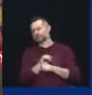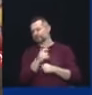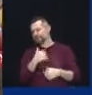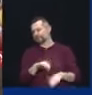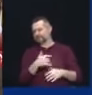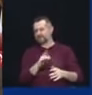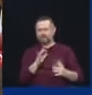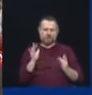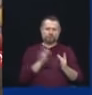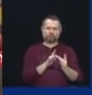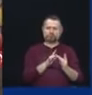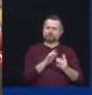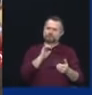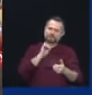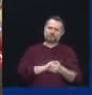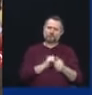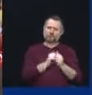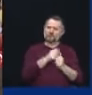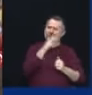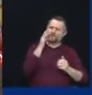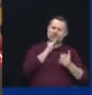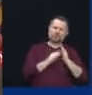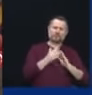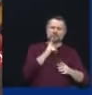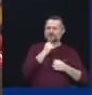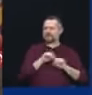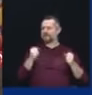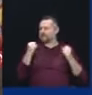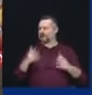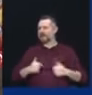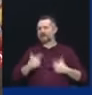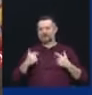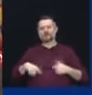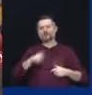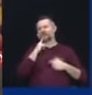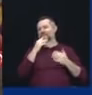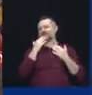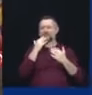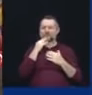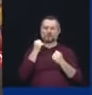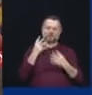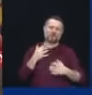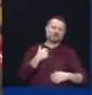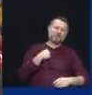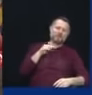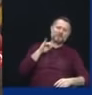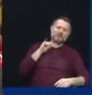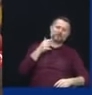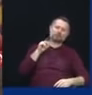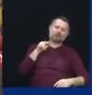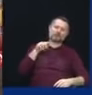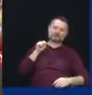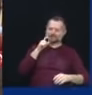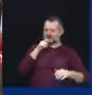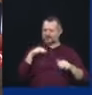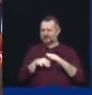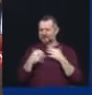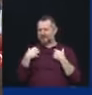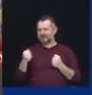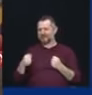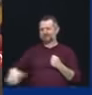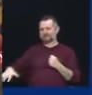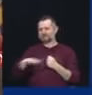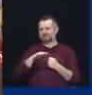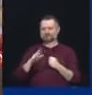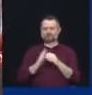is saving lives. We are fortunate to have migrant health clinics in New York State. Farm Bureau has worked closely with the